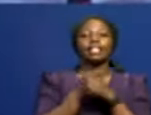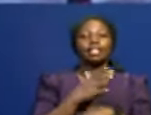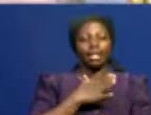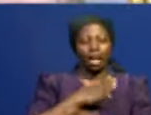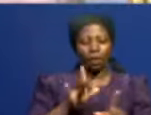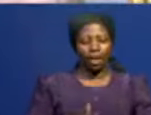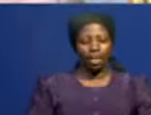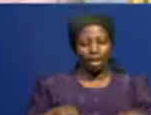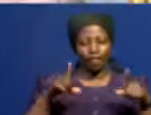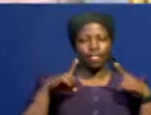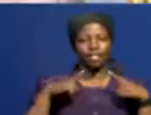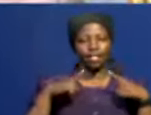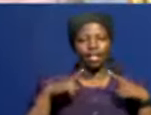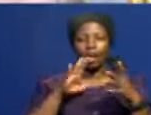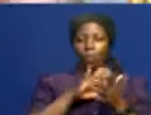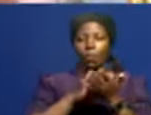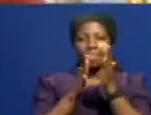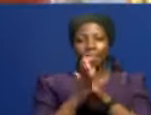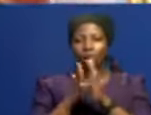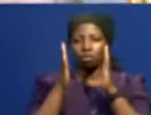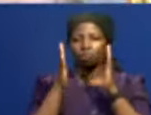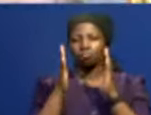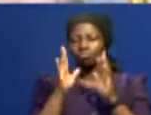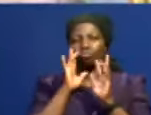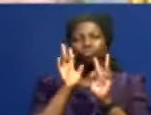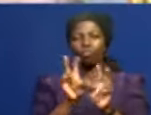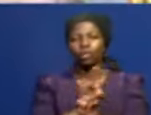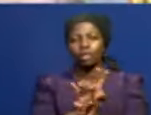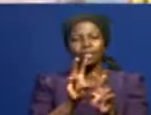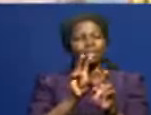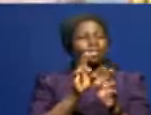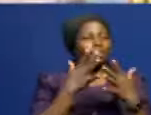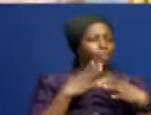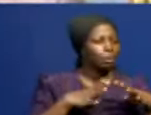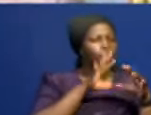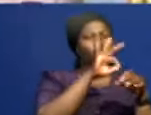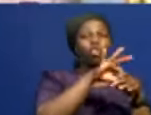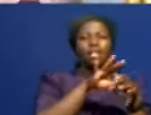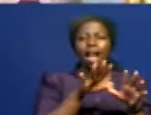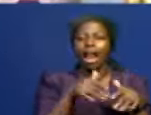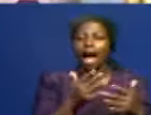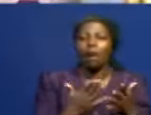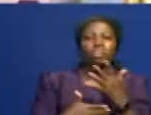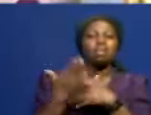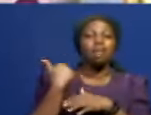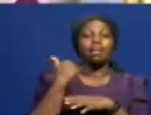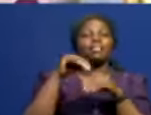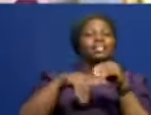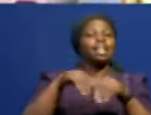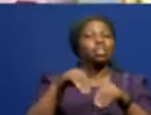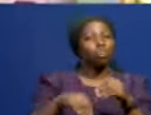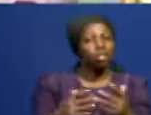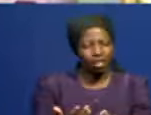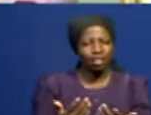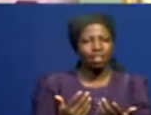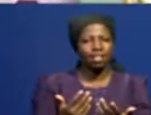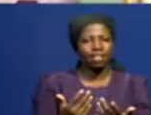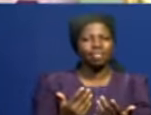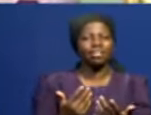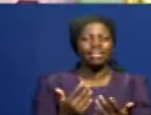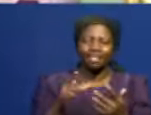lives. Without looking at the voting patterns in the last elections, has embraced us as his